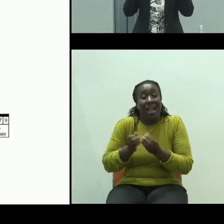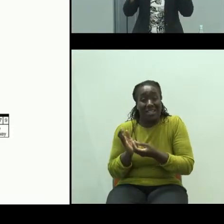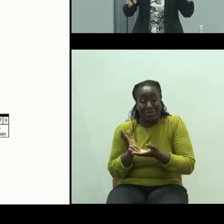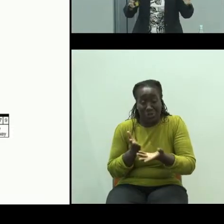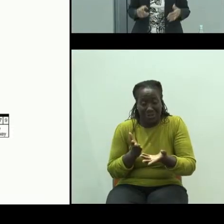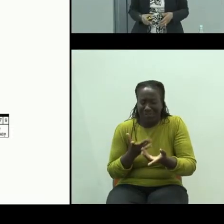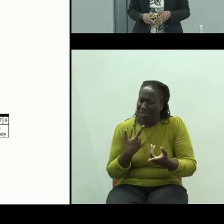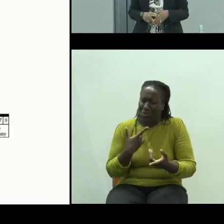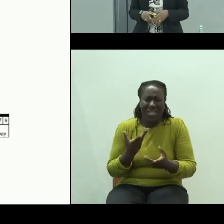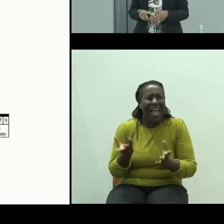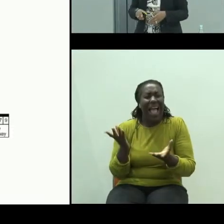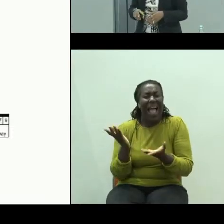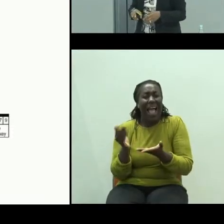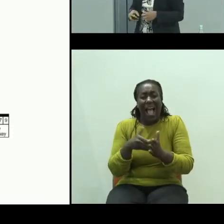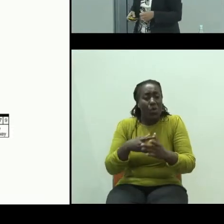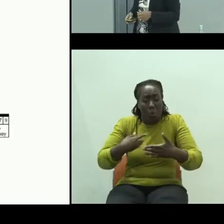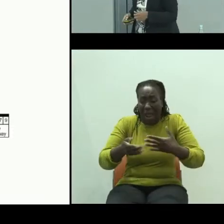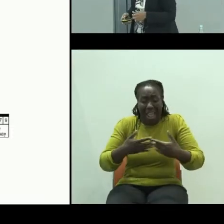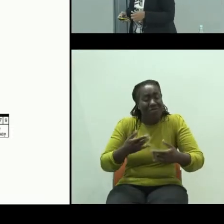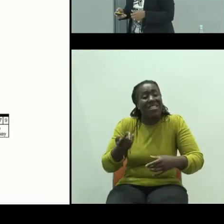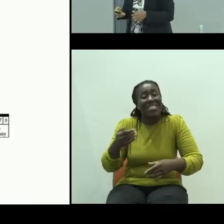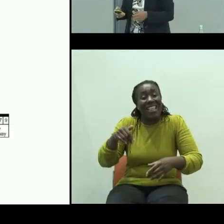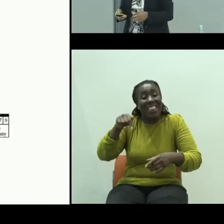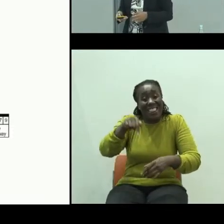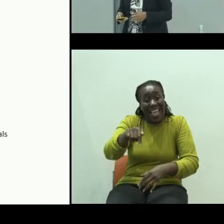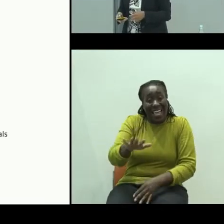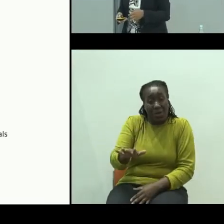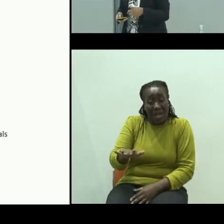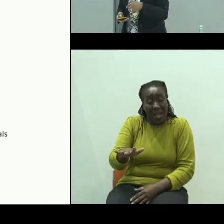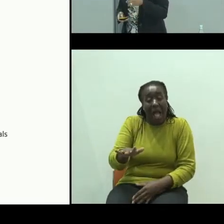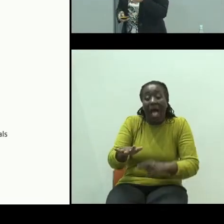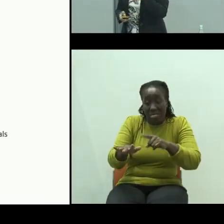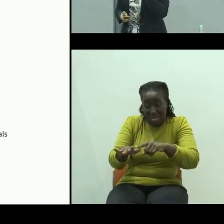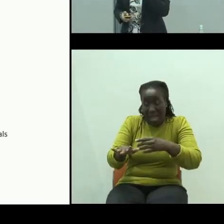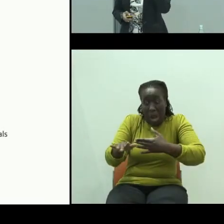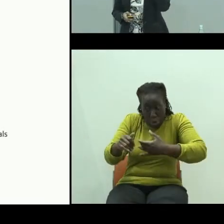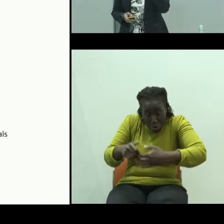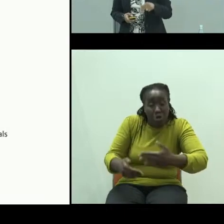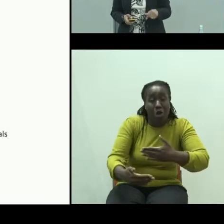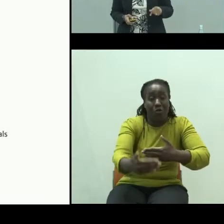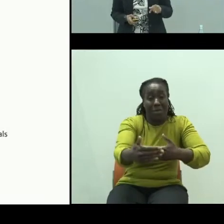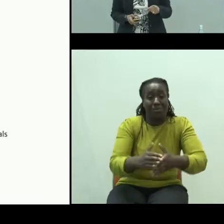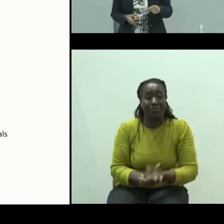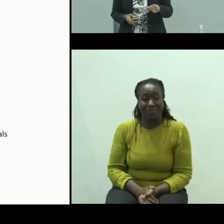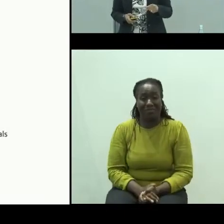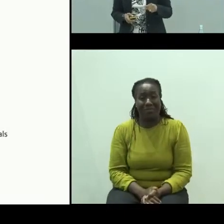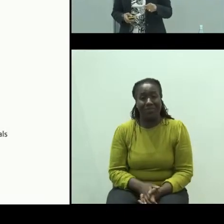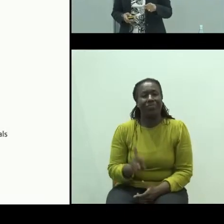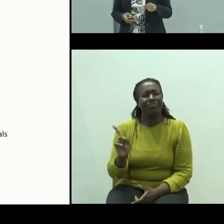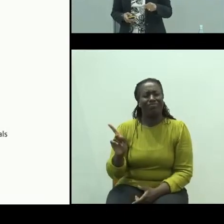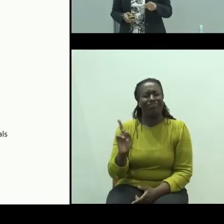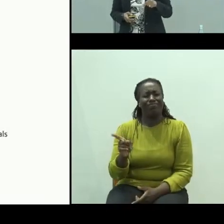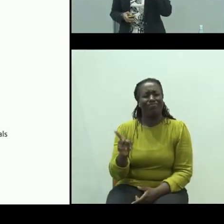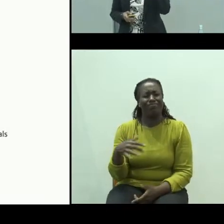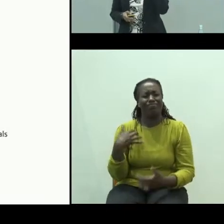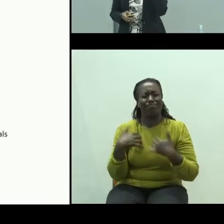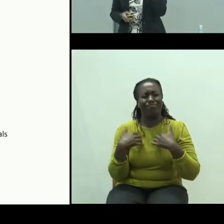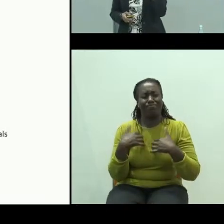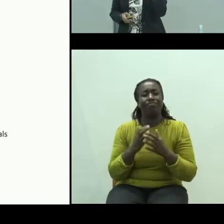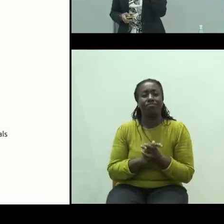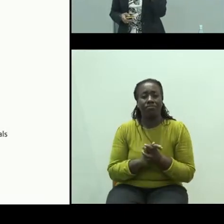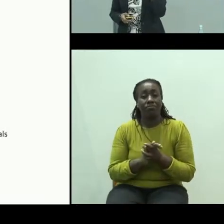we're already adding into the system and go from there. Okay, here's why we were interested in this. We